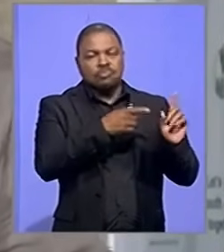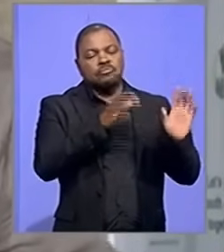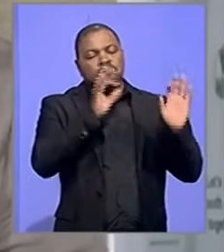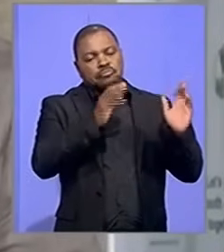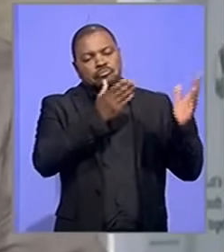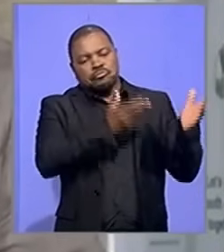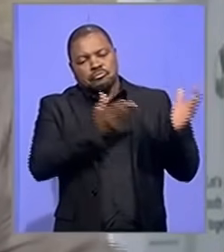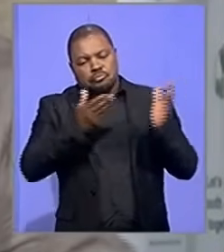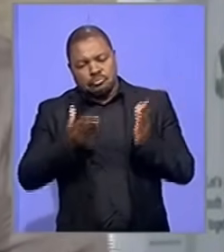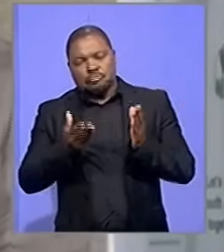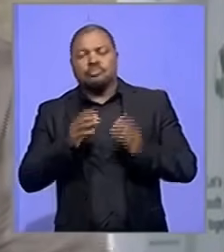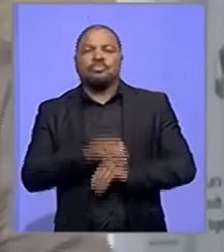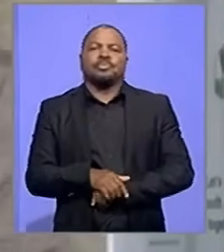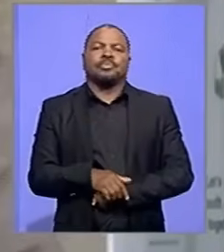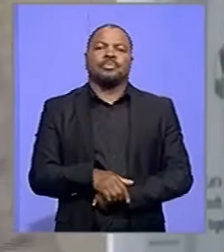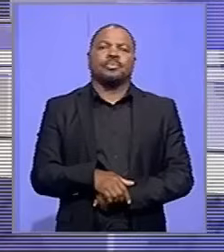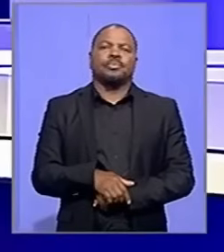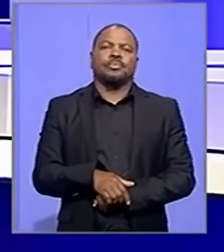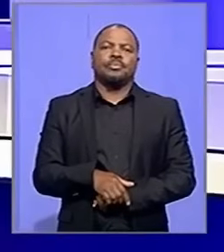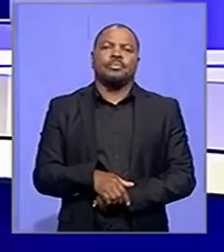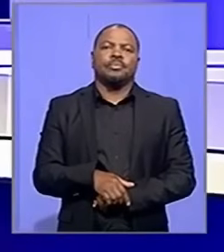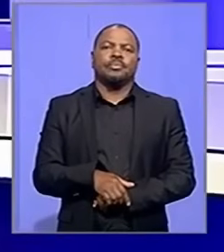be inaugurated.